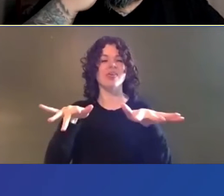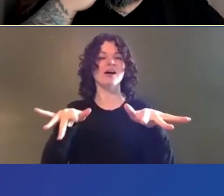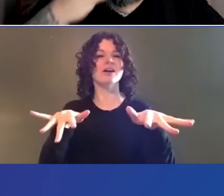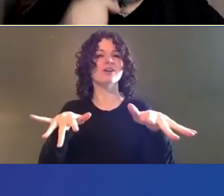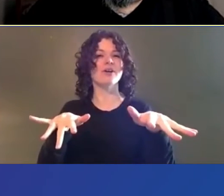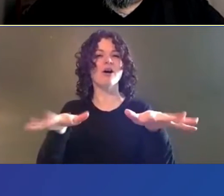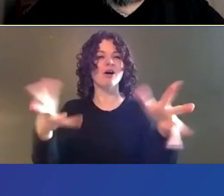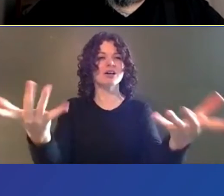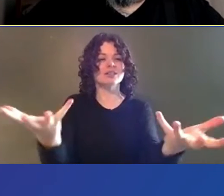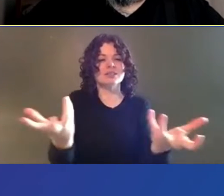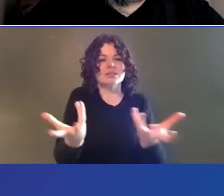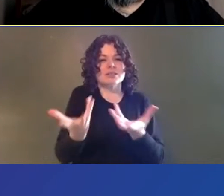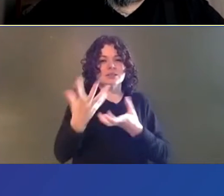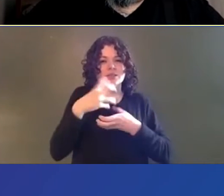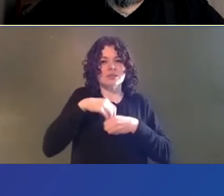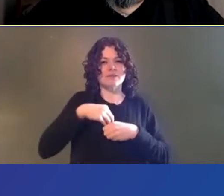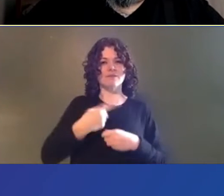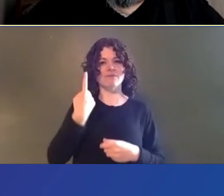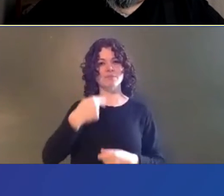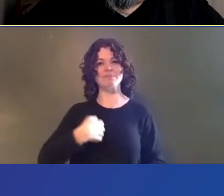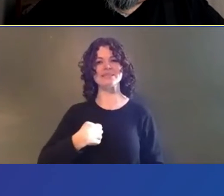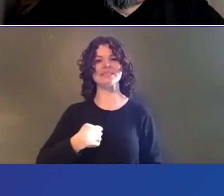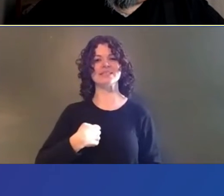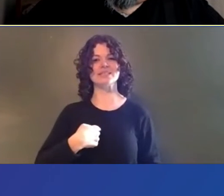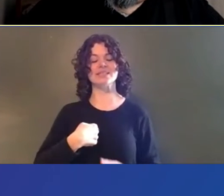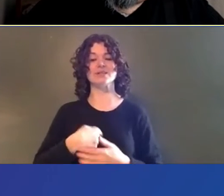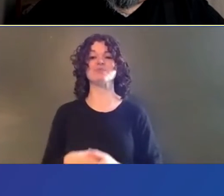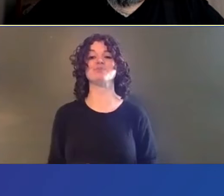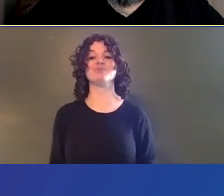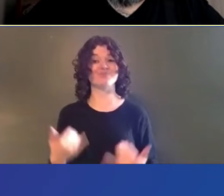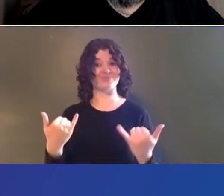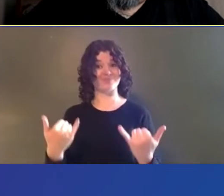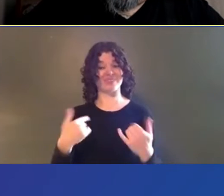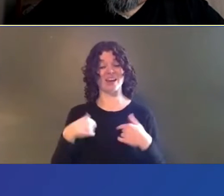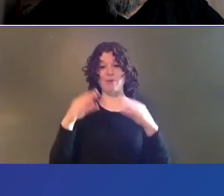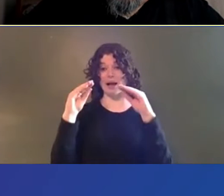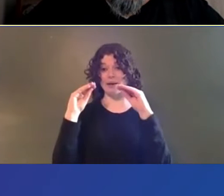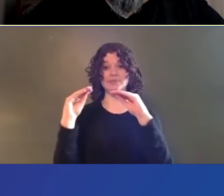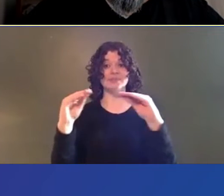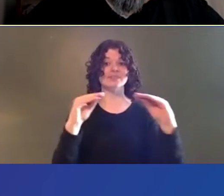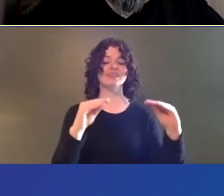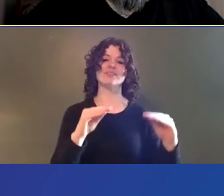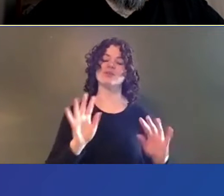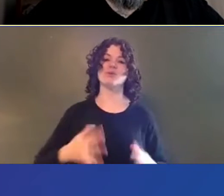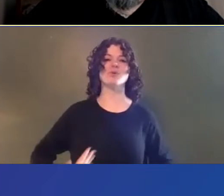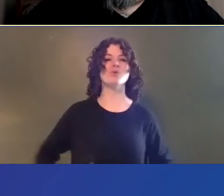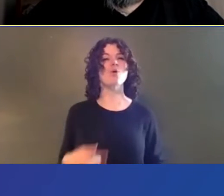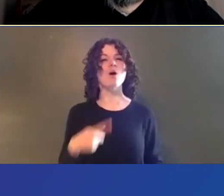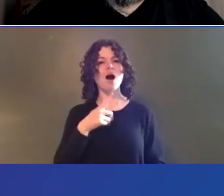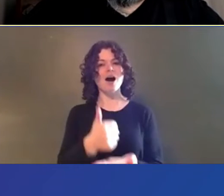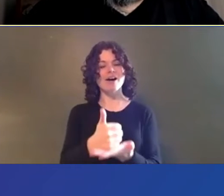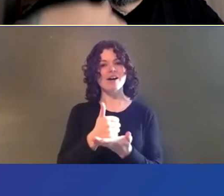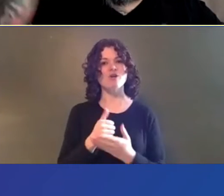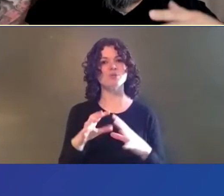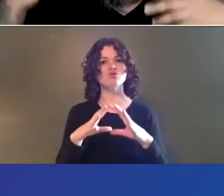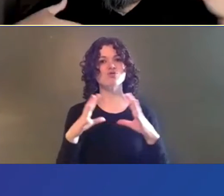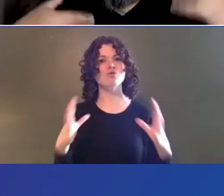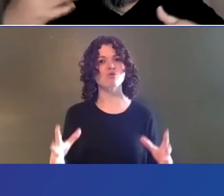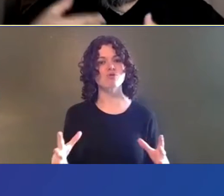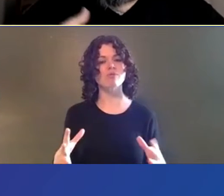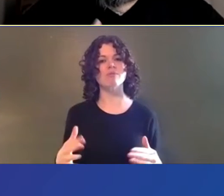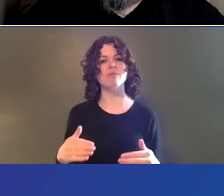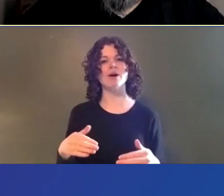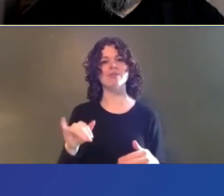world again. And so like teaching at the university has been really like helpful for me to